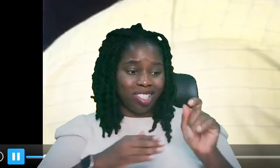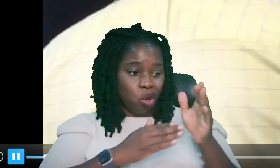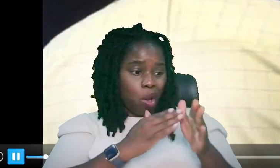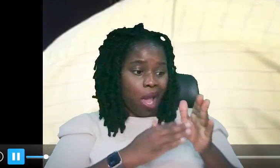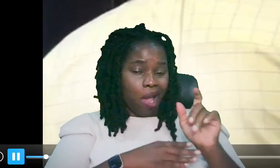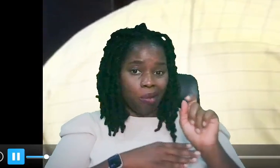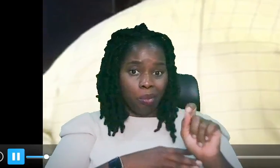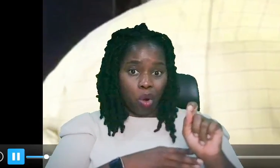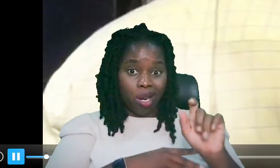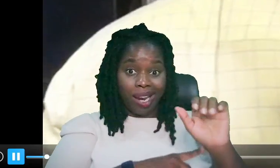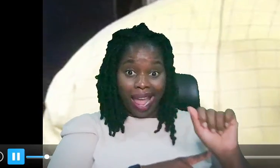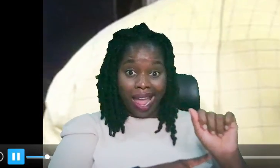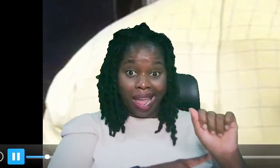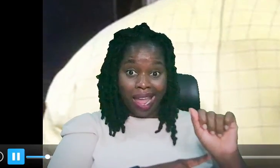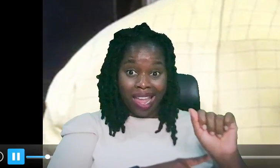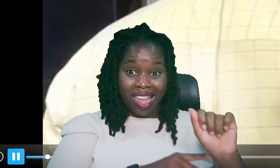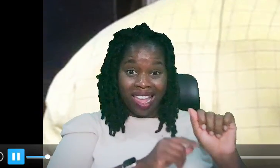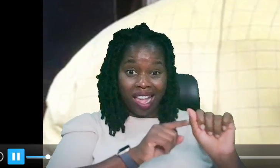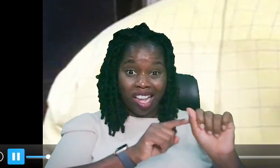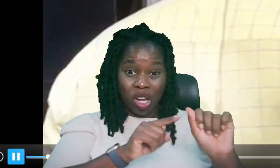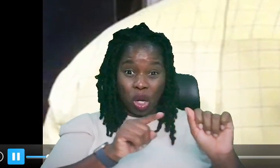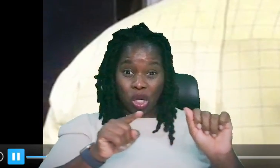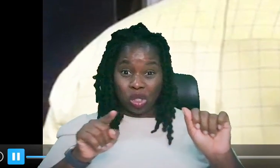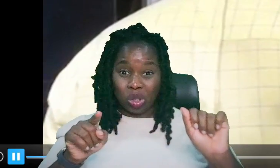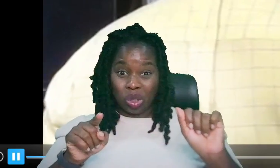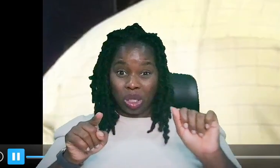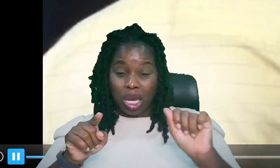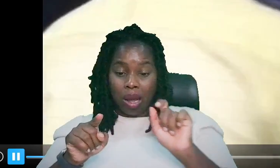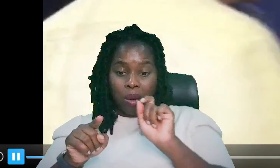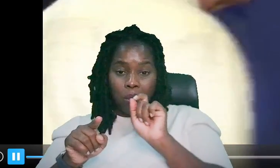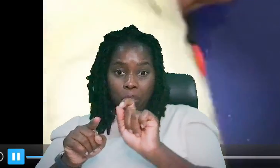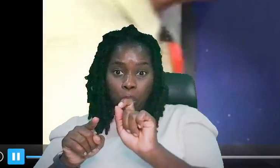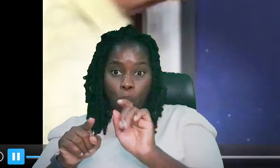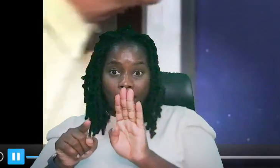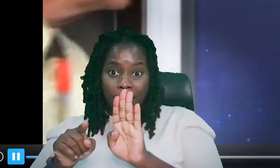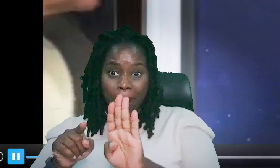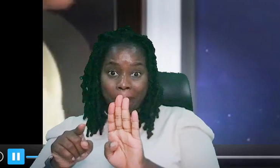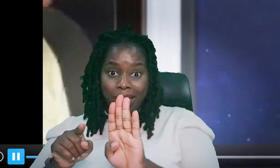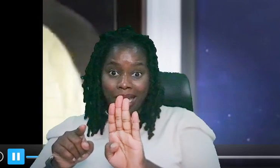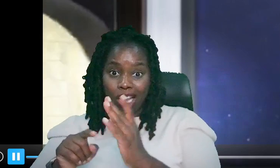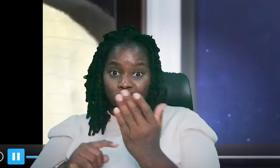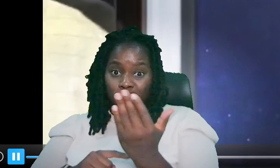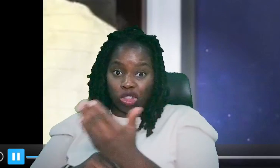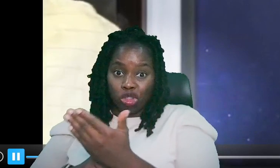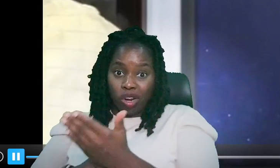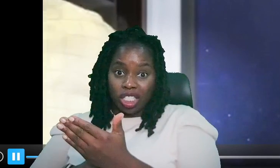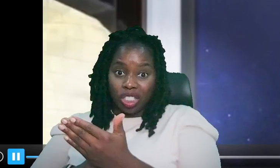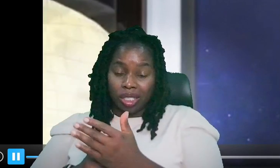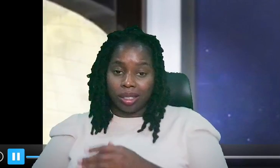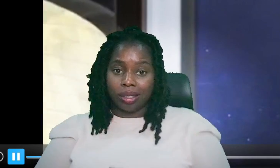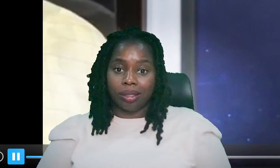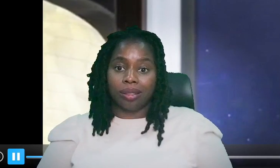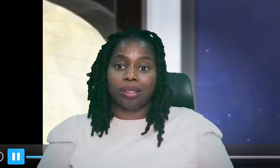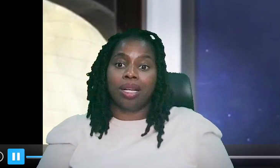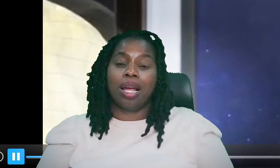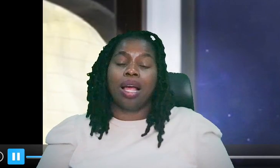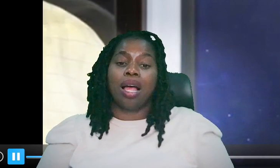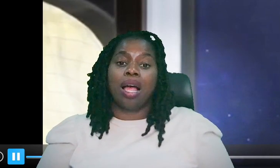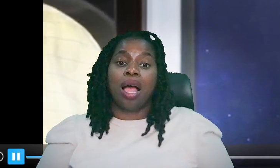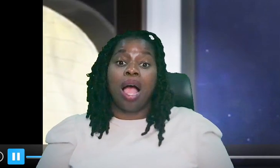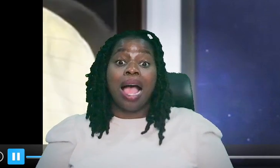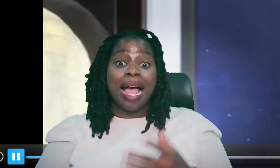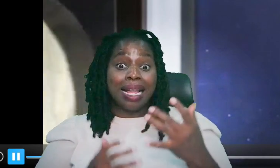point A and goes in the B direction. Now this time I'm going to